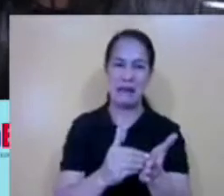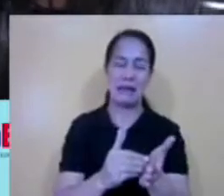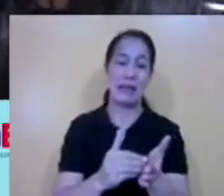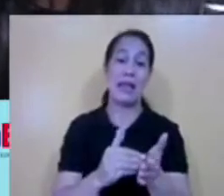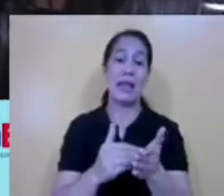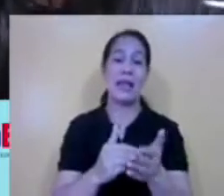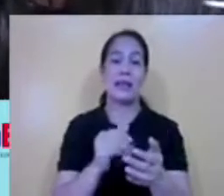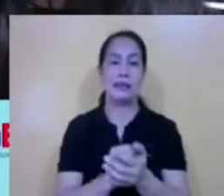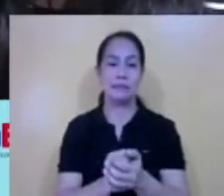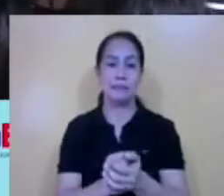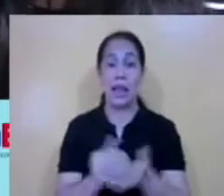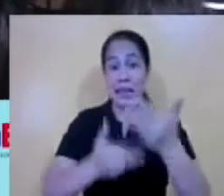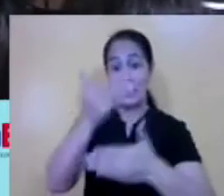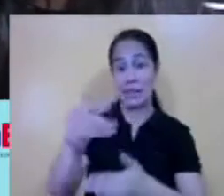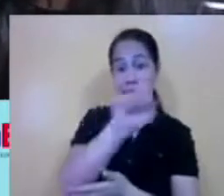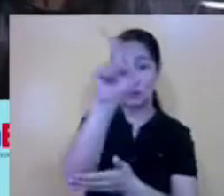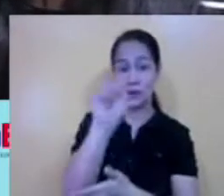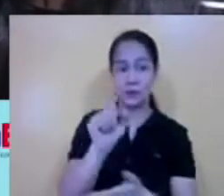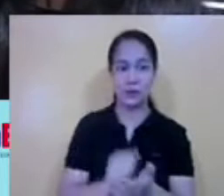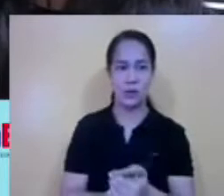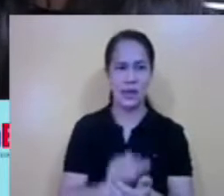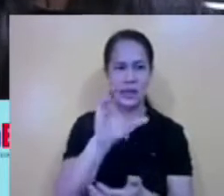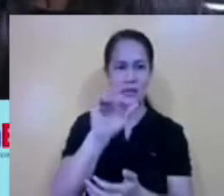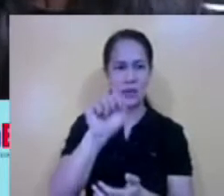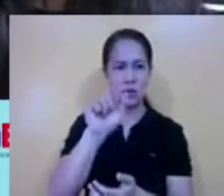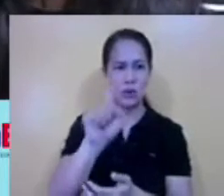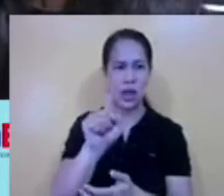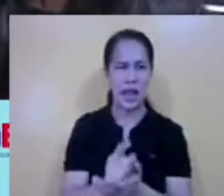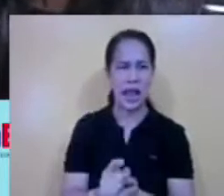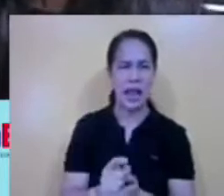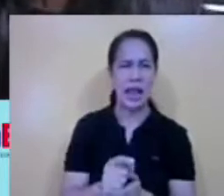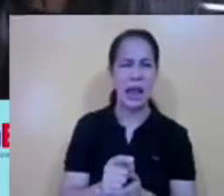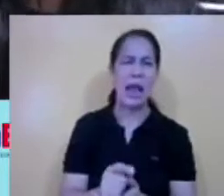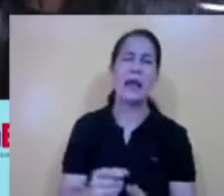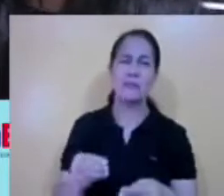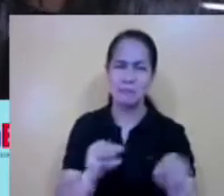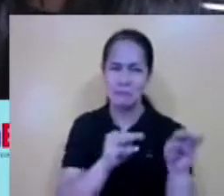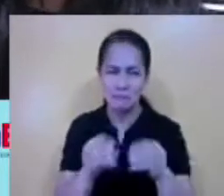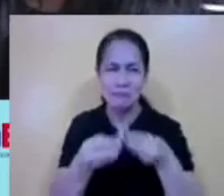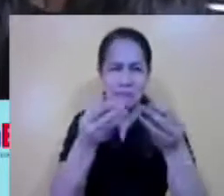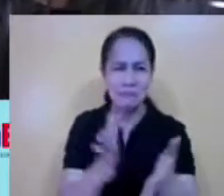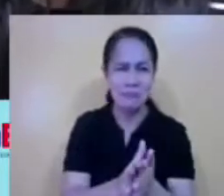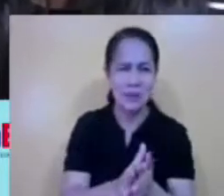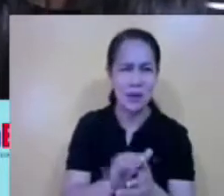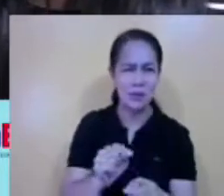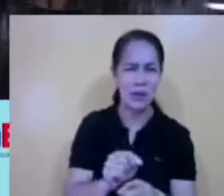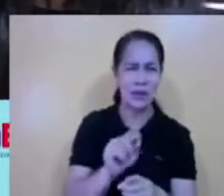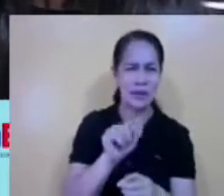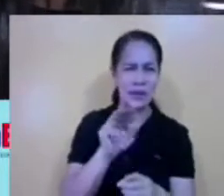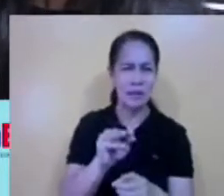Next question. COT1 was conducted prior to the issuance of DM4 Series 2022. Should